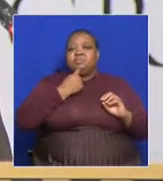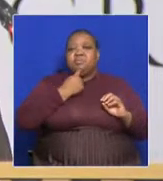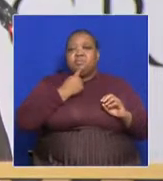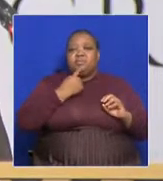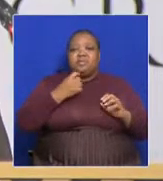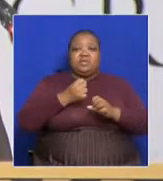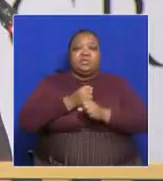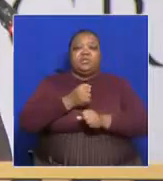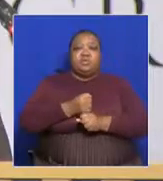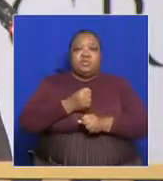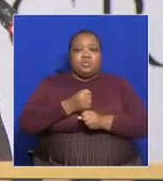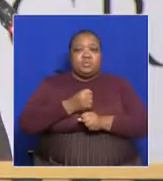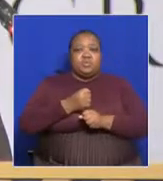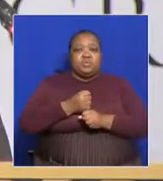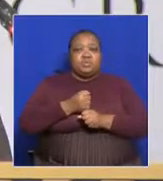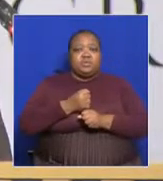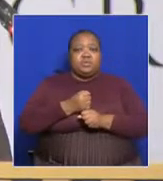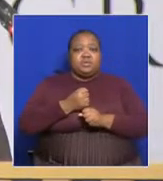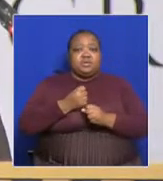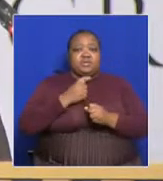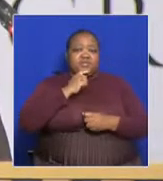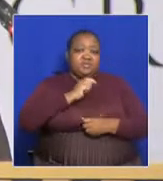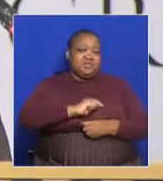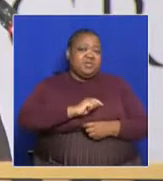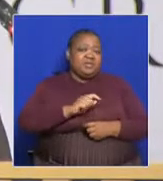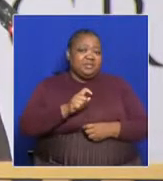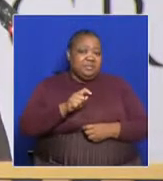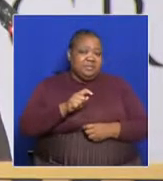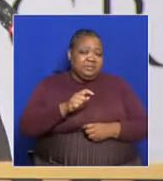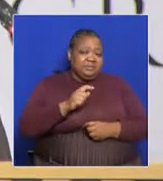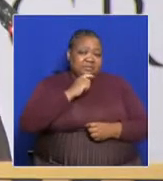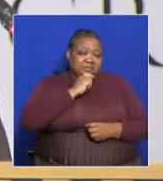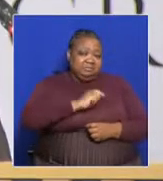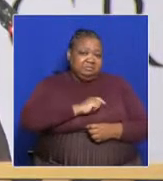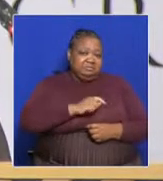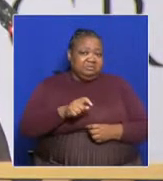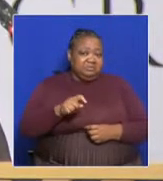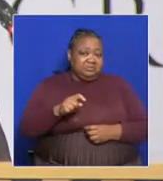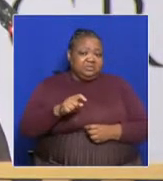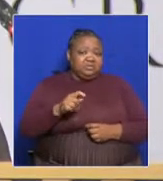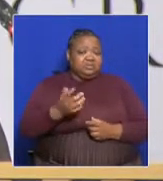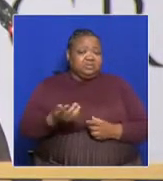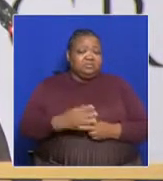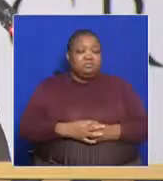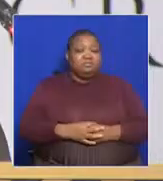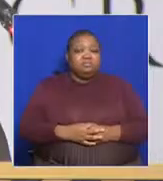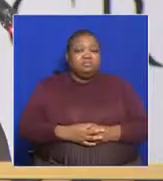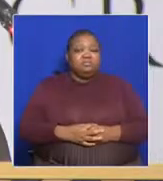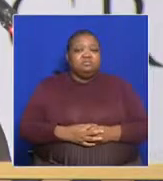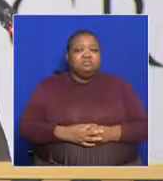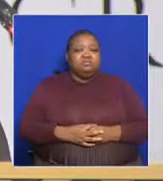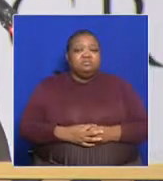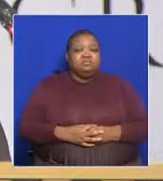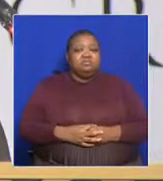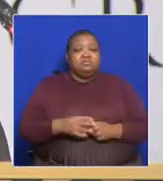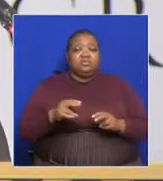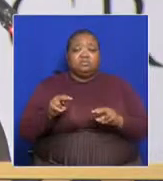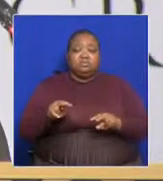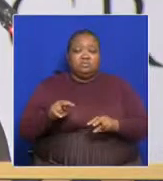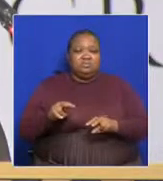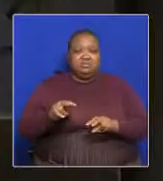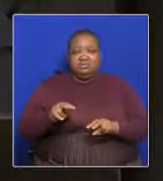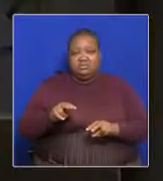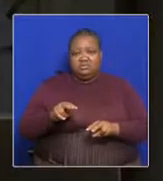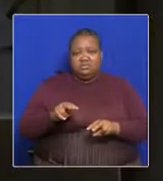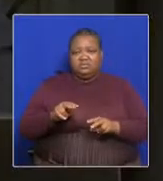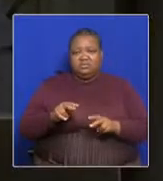some element of trust, Commissioner. There will be, at not every point in time, you can have your eyes on exhibits. So there is. I'm talking